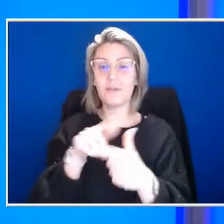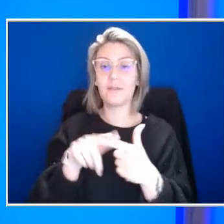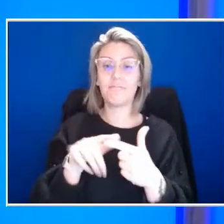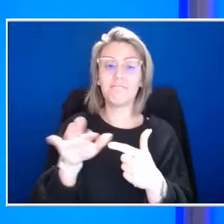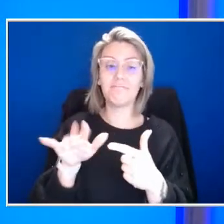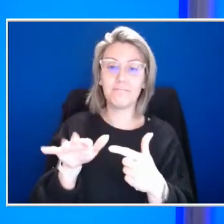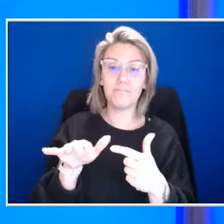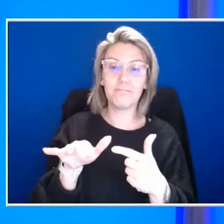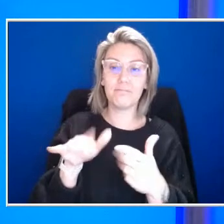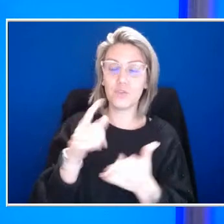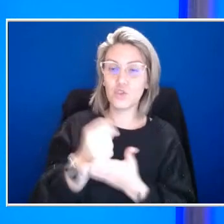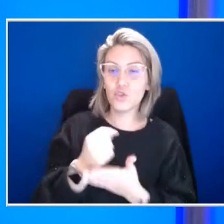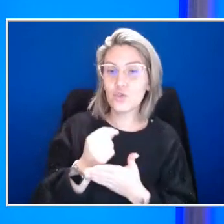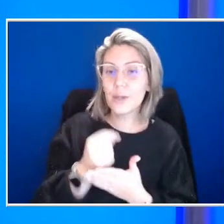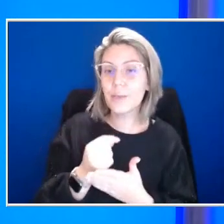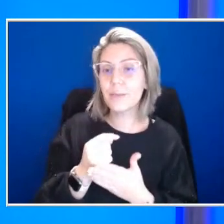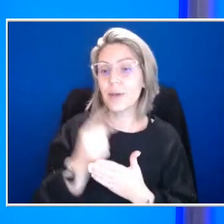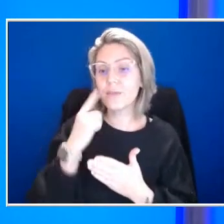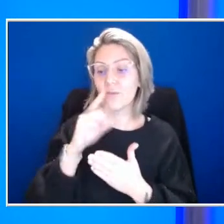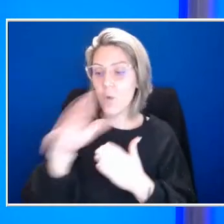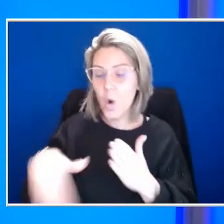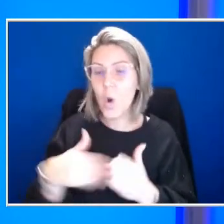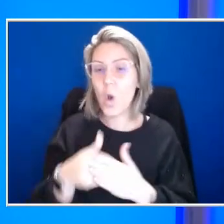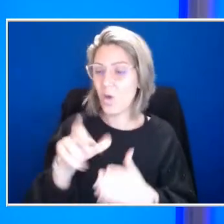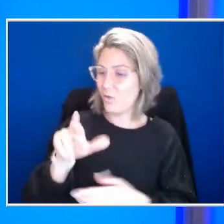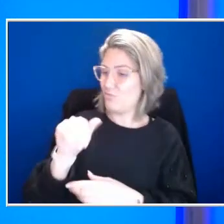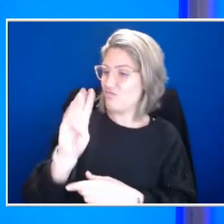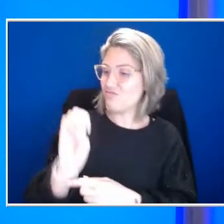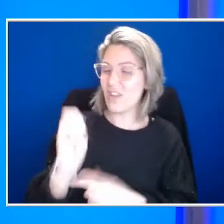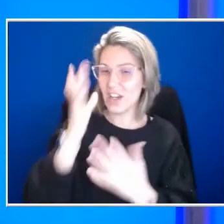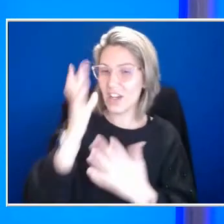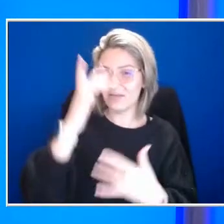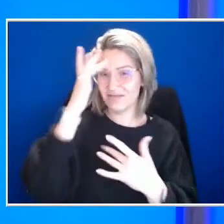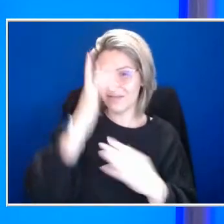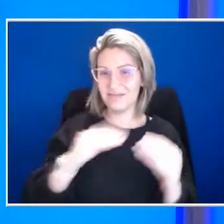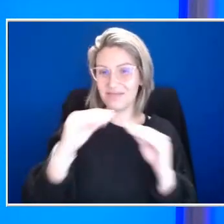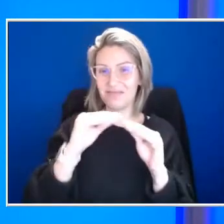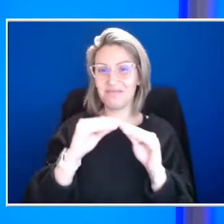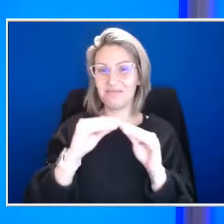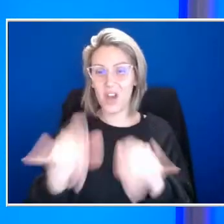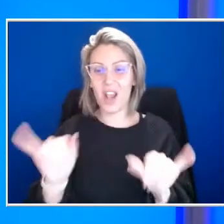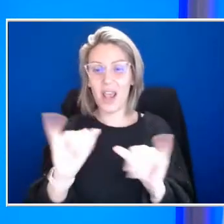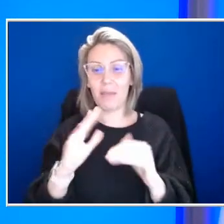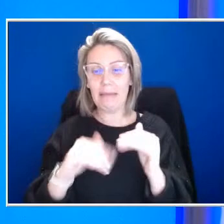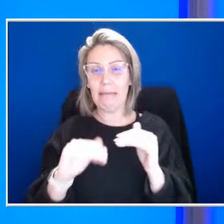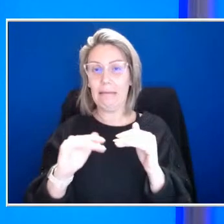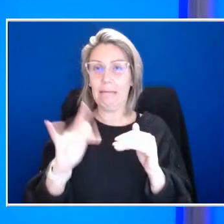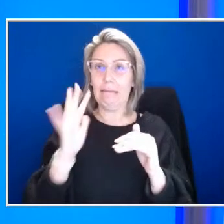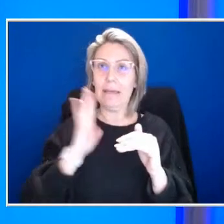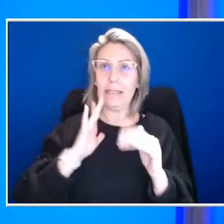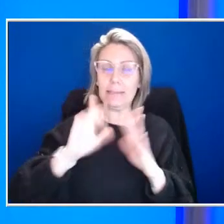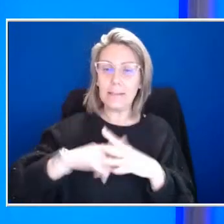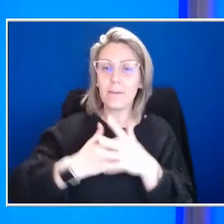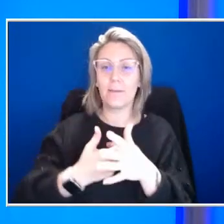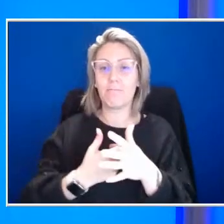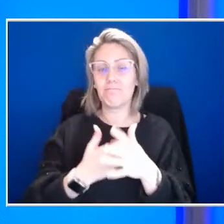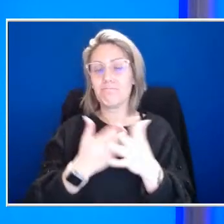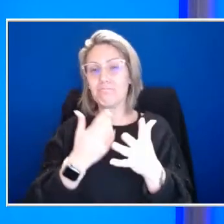treatment for all these rare diseases, or more common than we initially thought, are evolving. We are able to provide